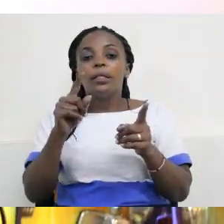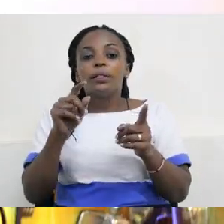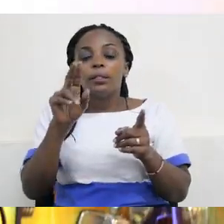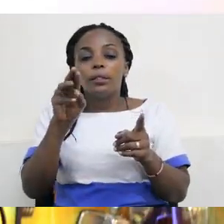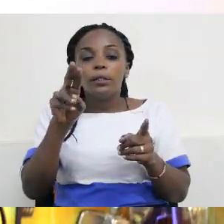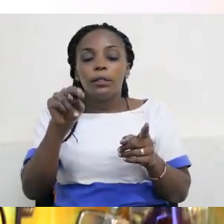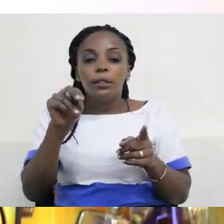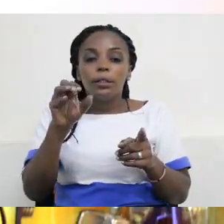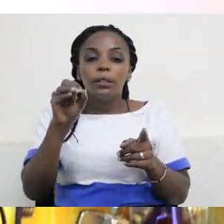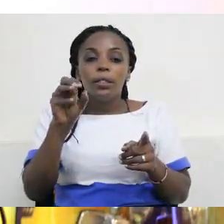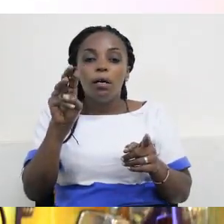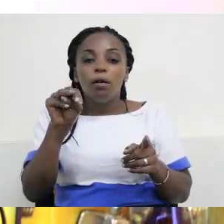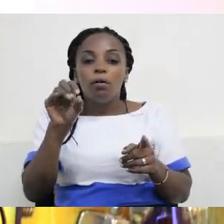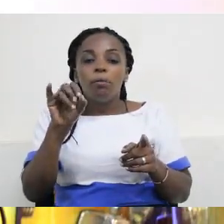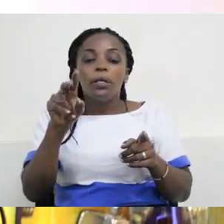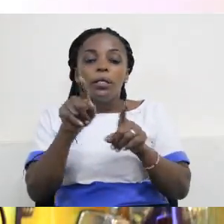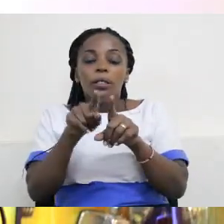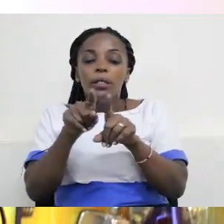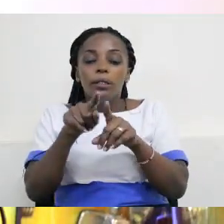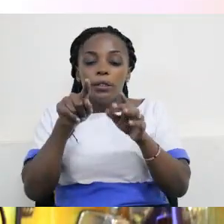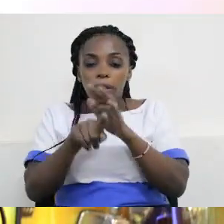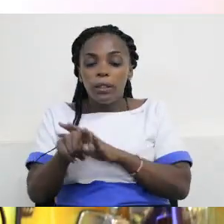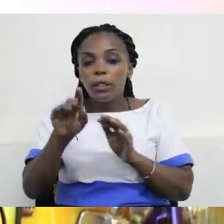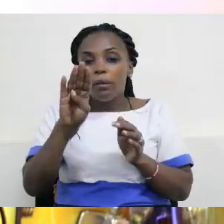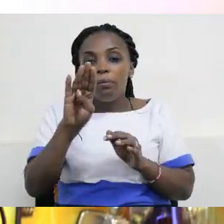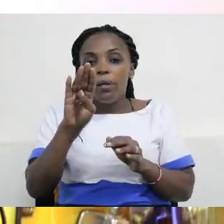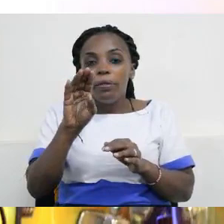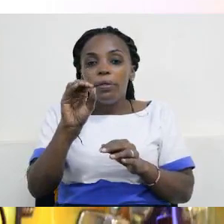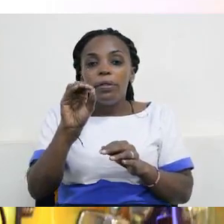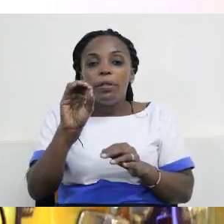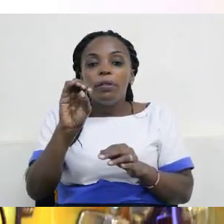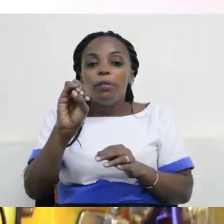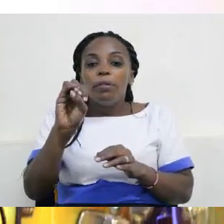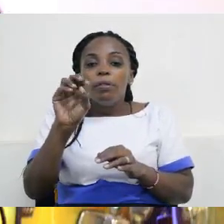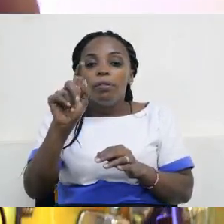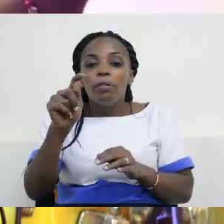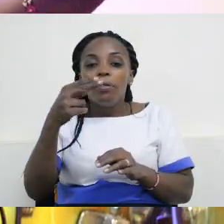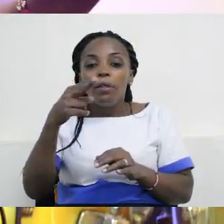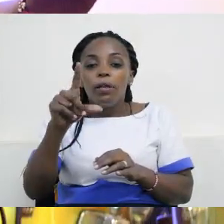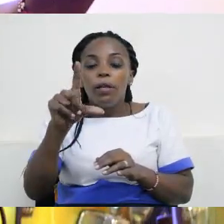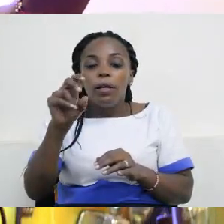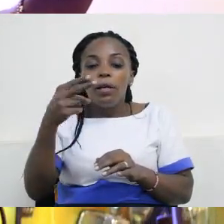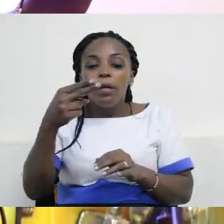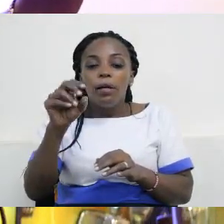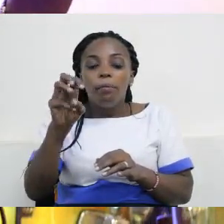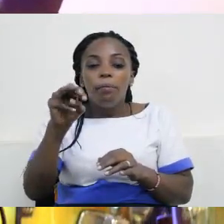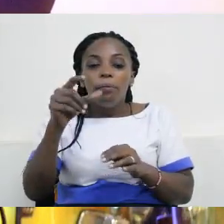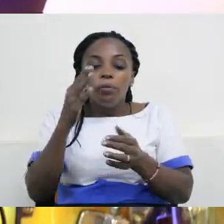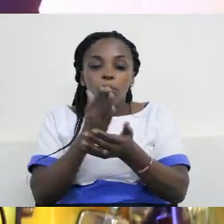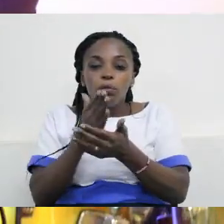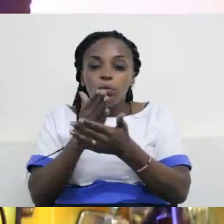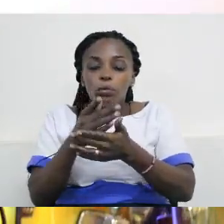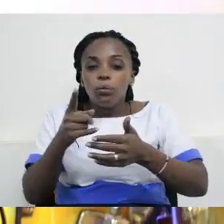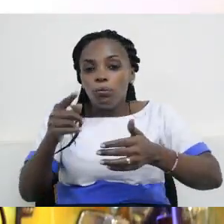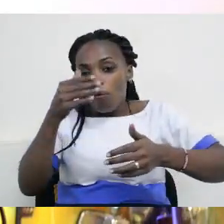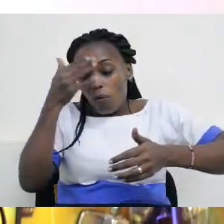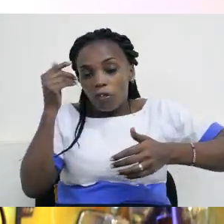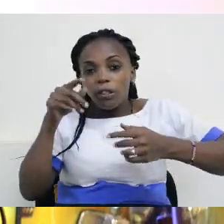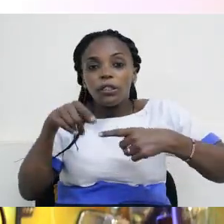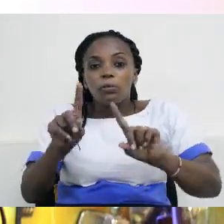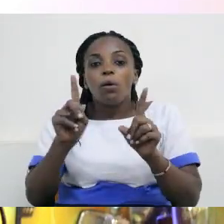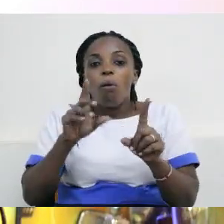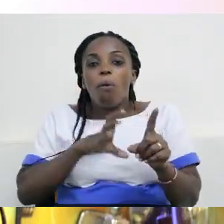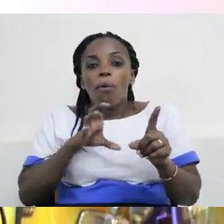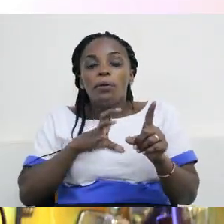Naomi, as she enters Bethlehem, at the very gates of Bethlehem, forsakes her identity. She forsakes